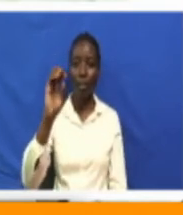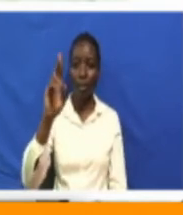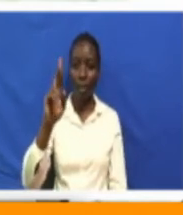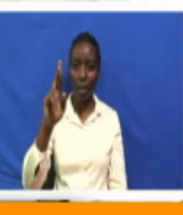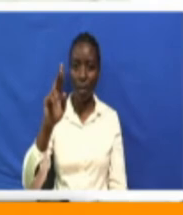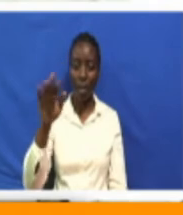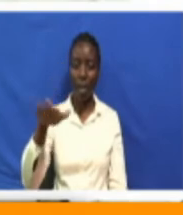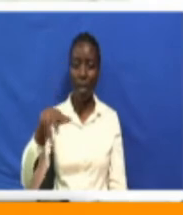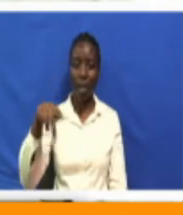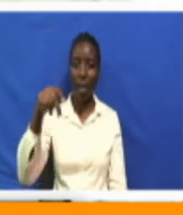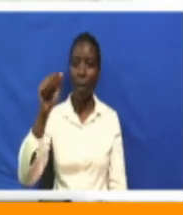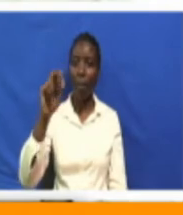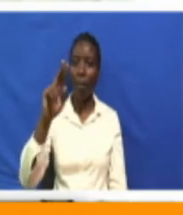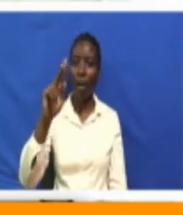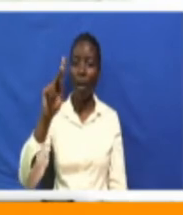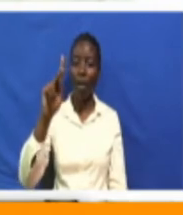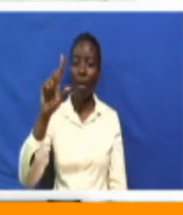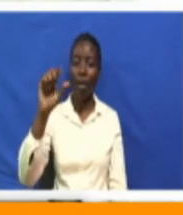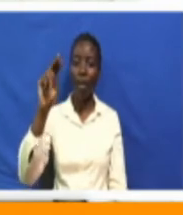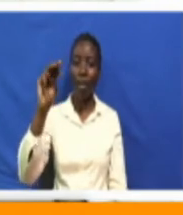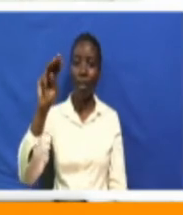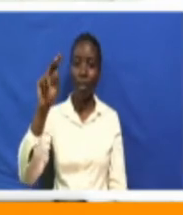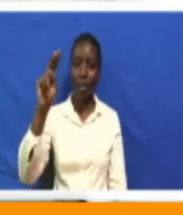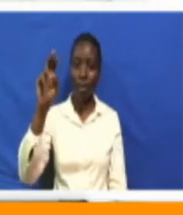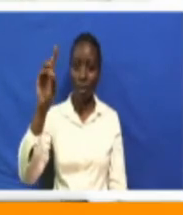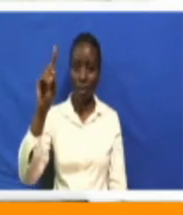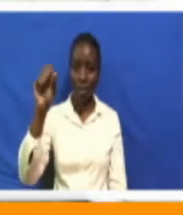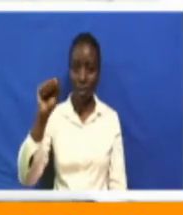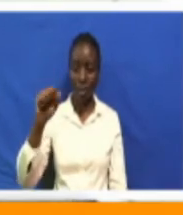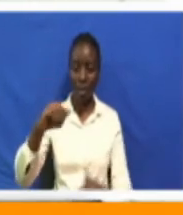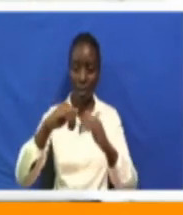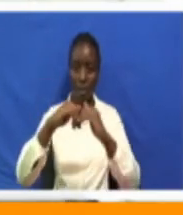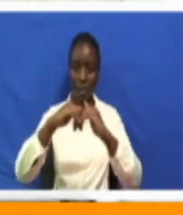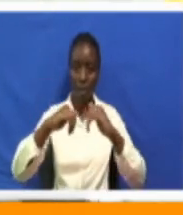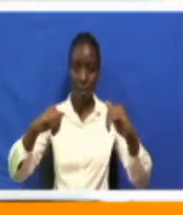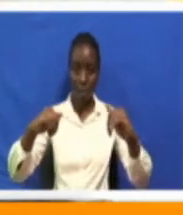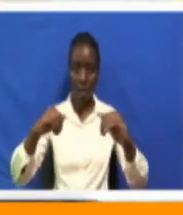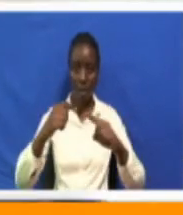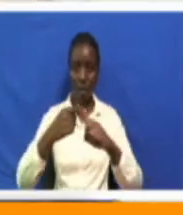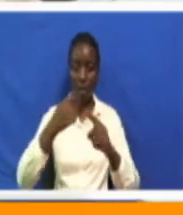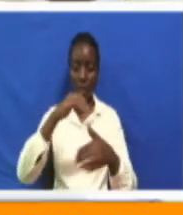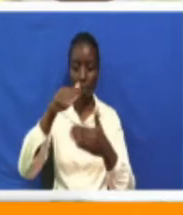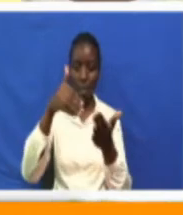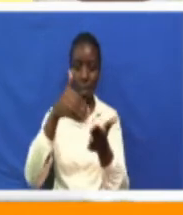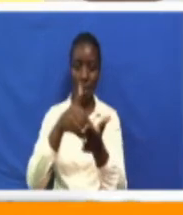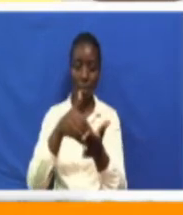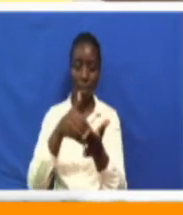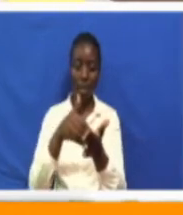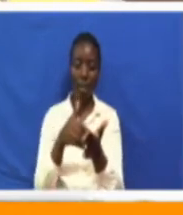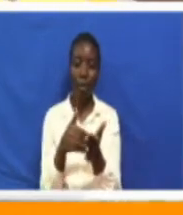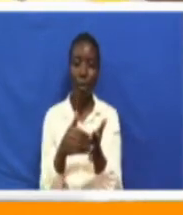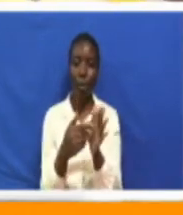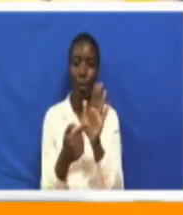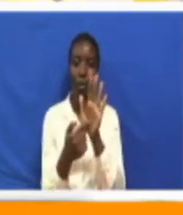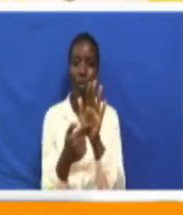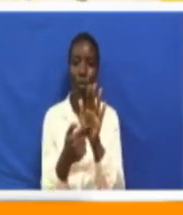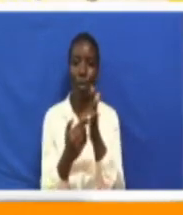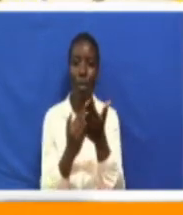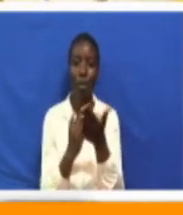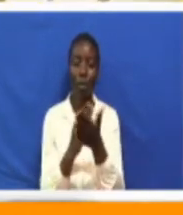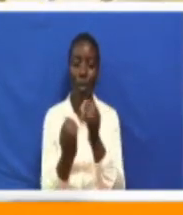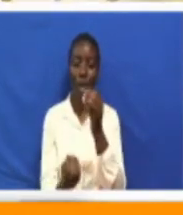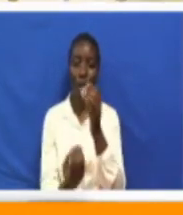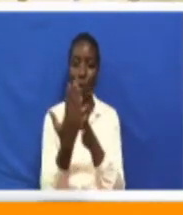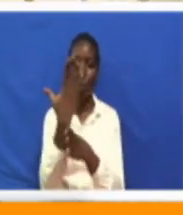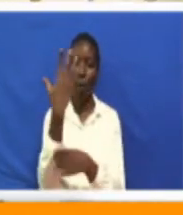the need to separate the kabete parish from Central dinary has been necessitated by the growing